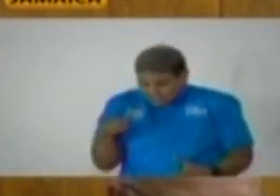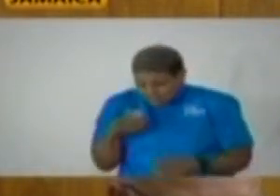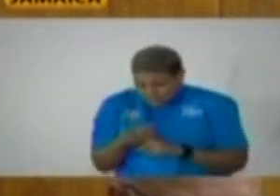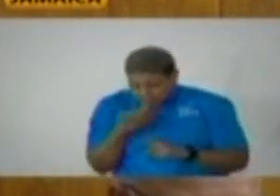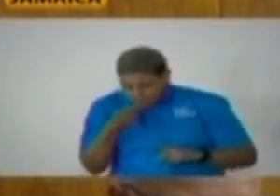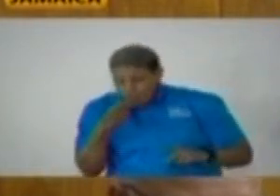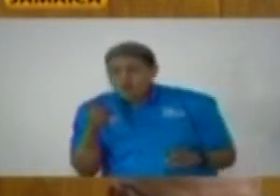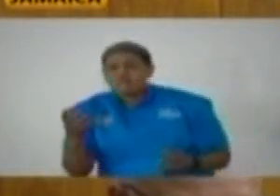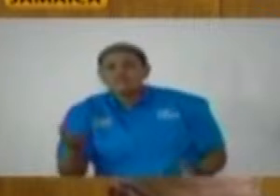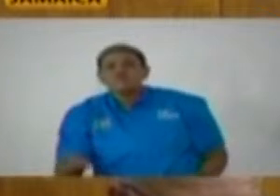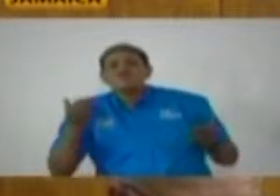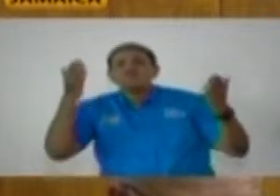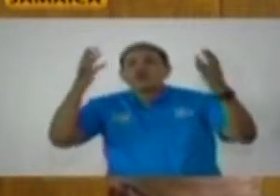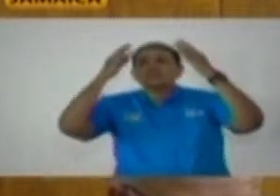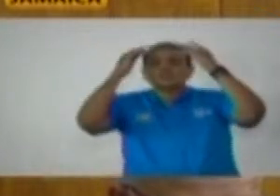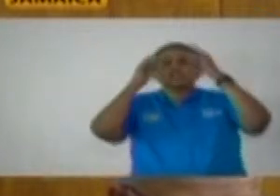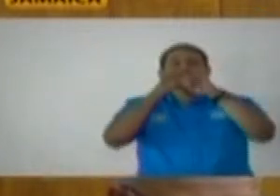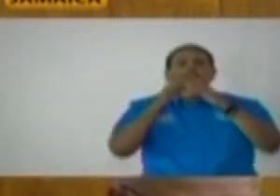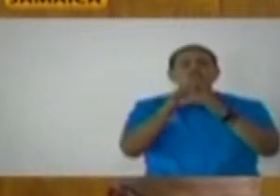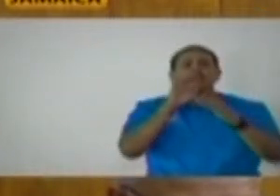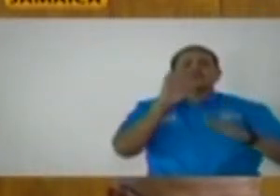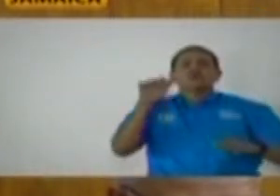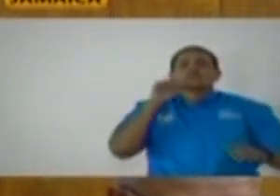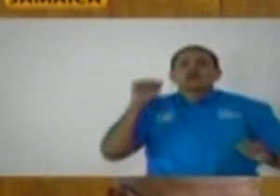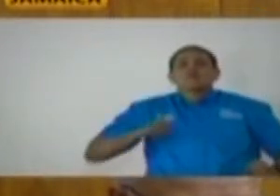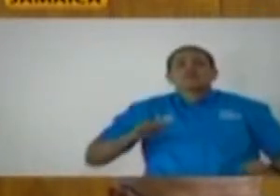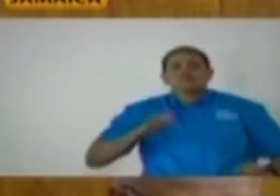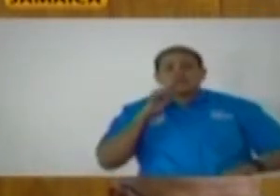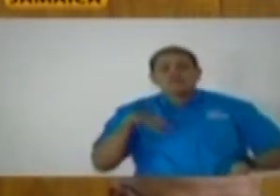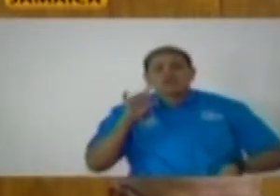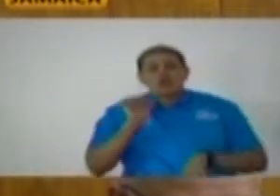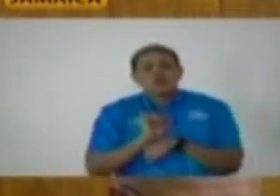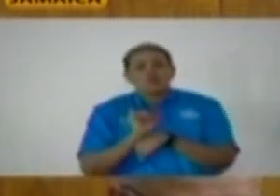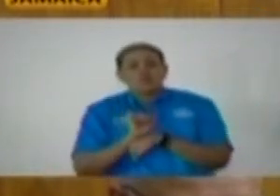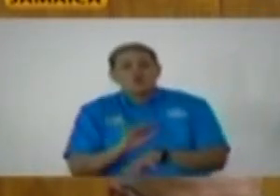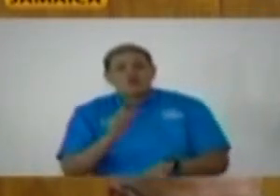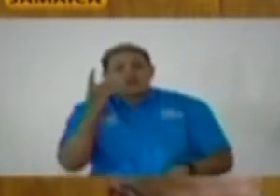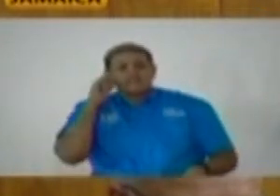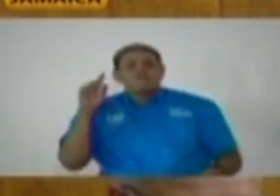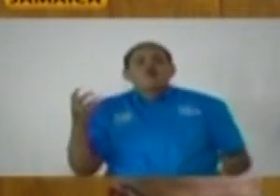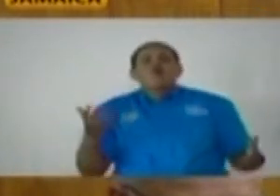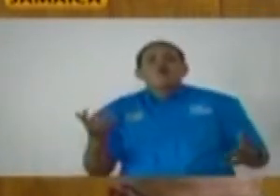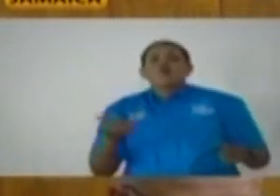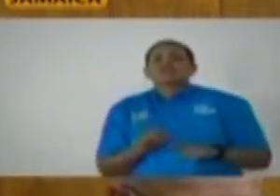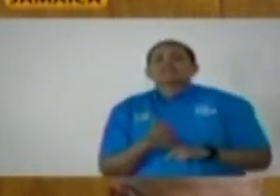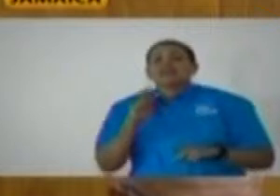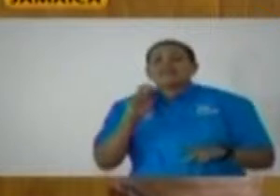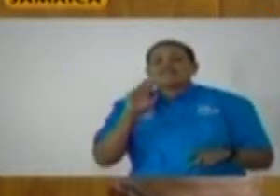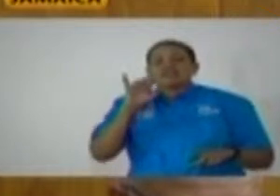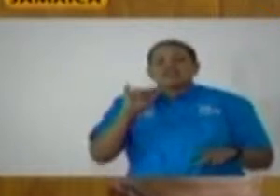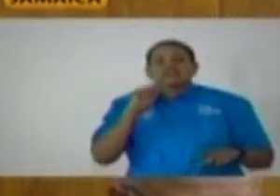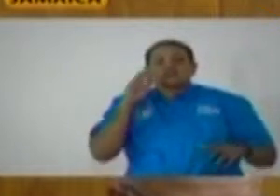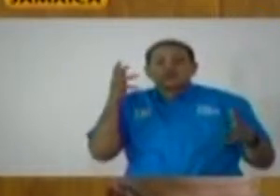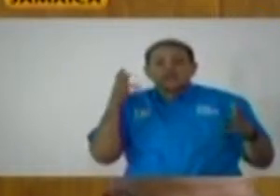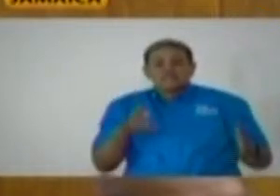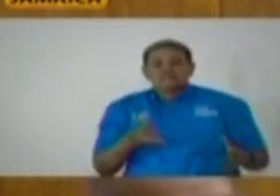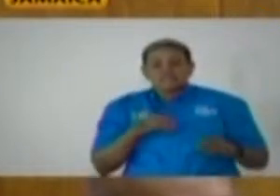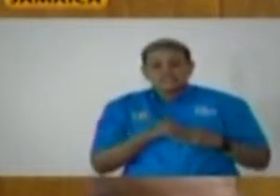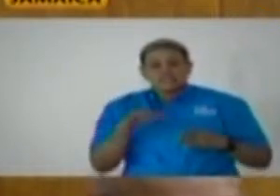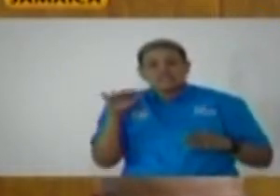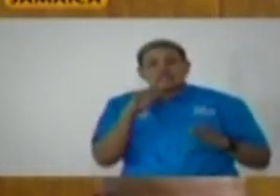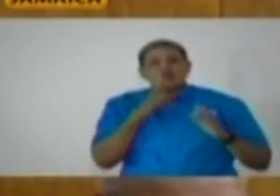have raised concerns about their inability to find workers for vacancies that exist in